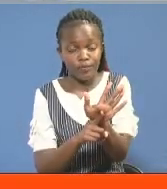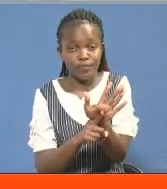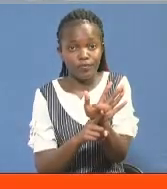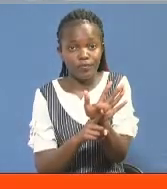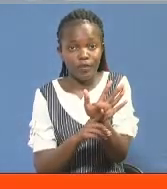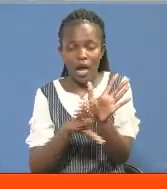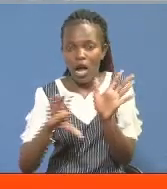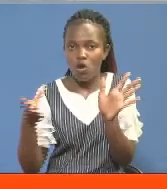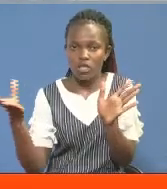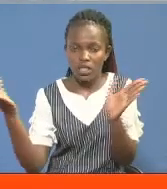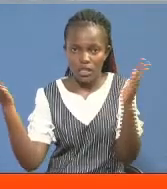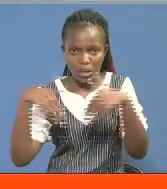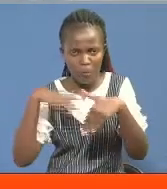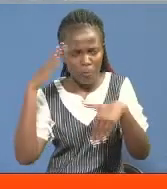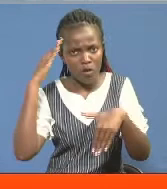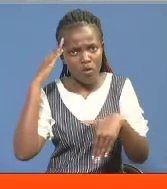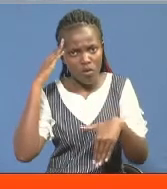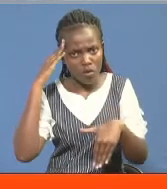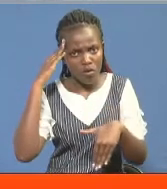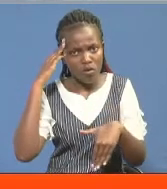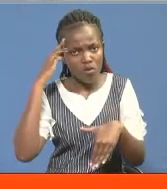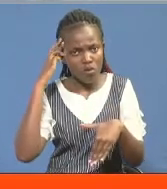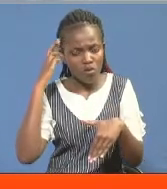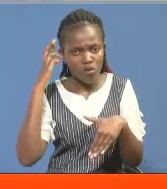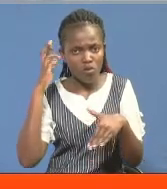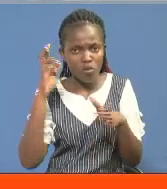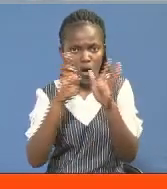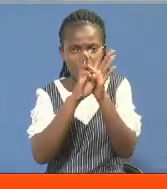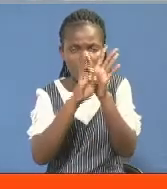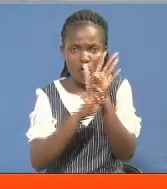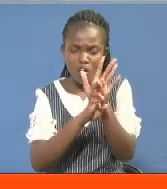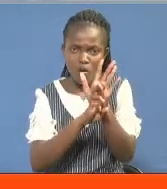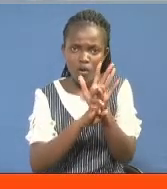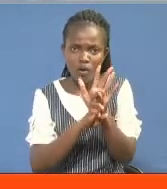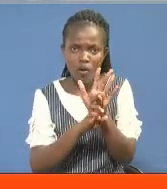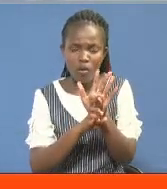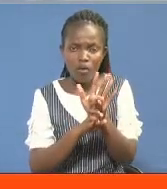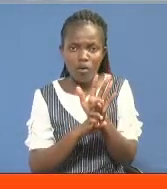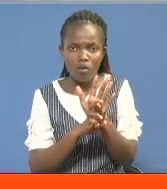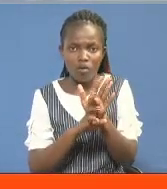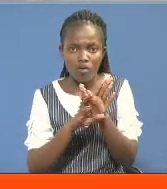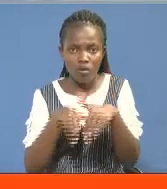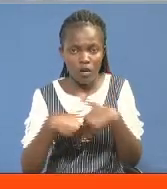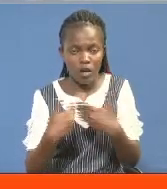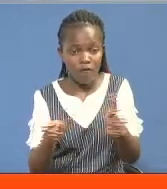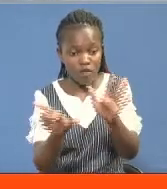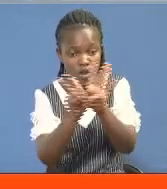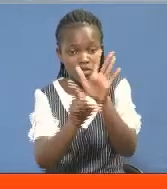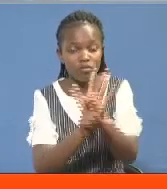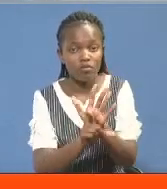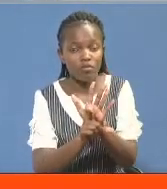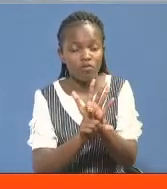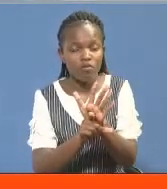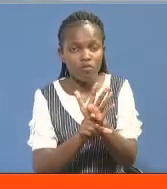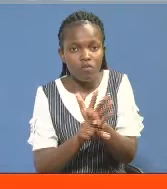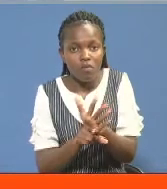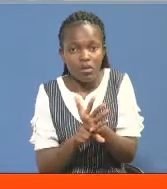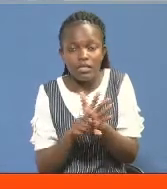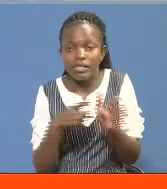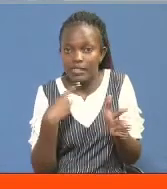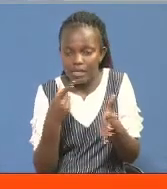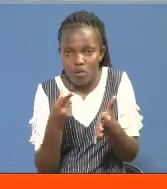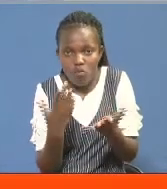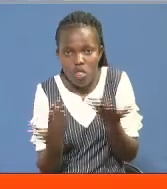county assemblies, their main role is legislative role, which is to enact laws, and you tell them you either approve